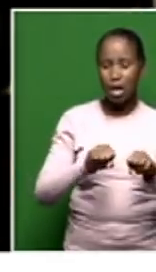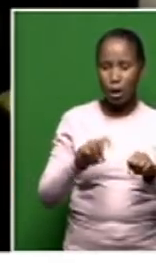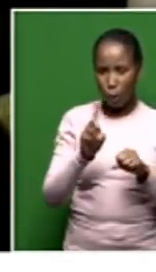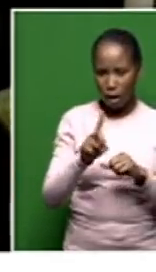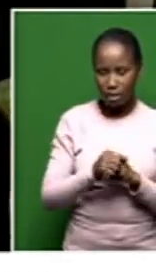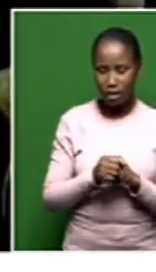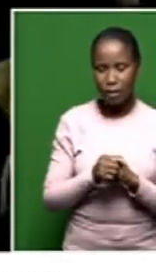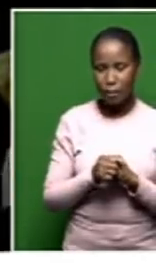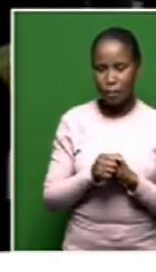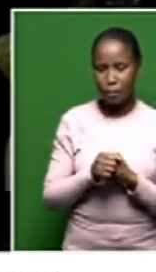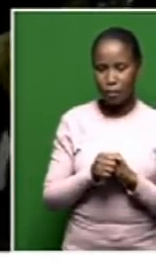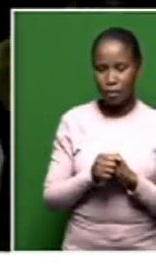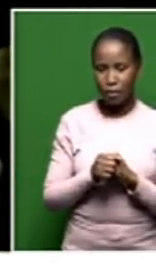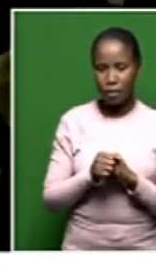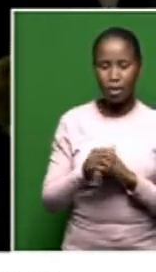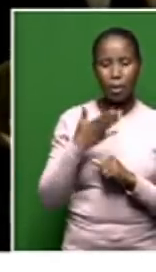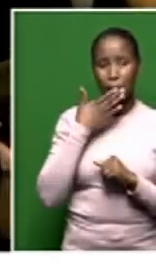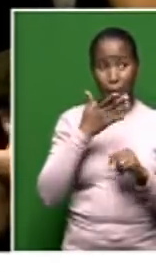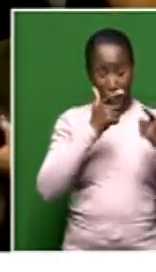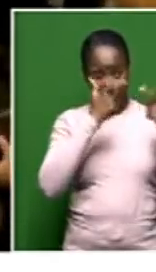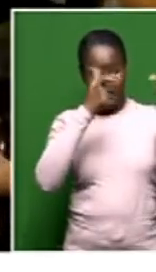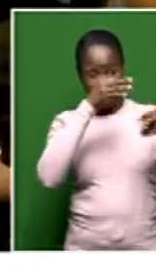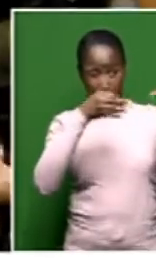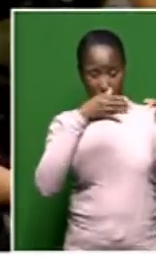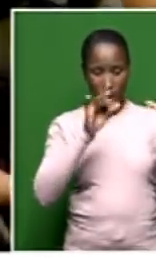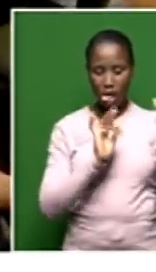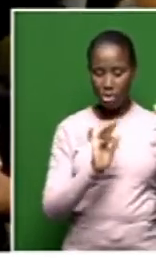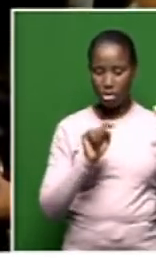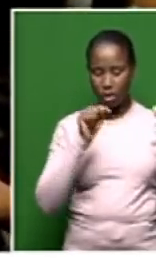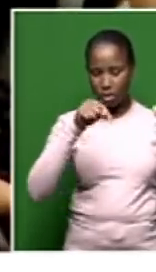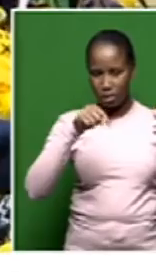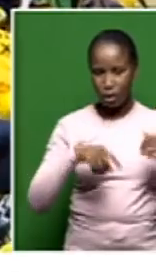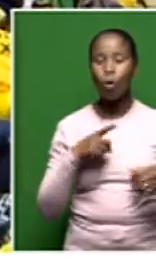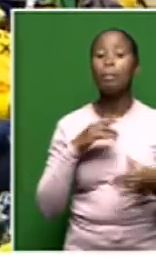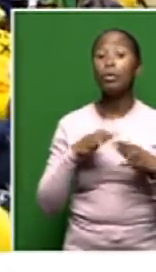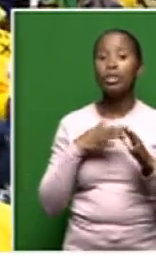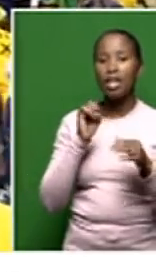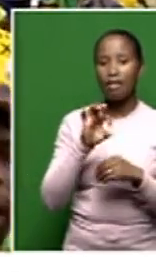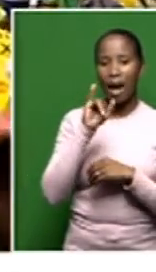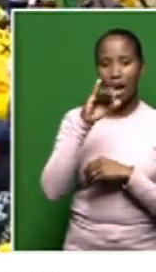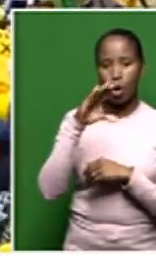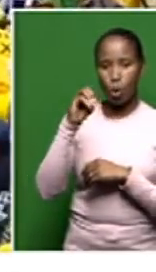of the so-called, the traditional big parties, because if ICOSA goes with the other